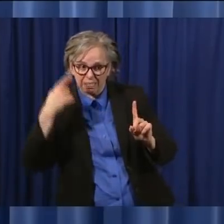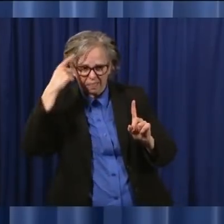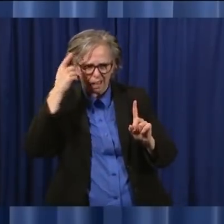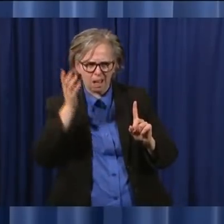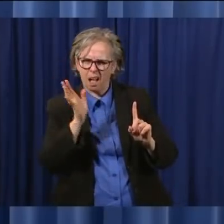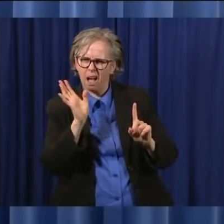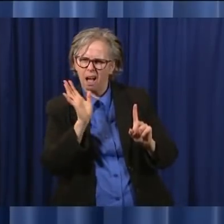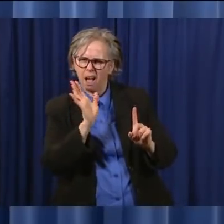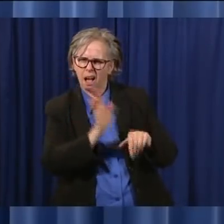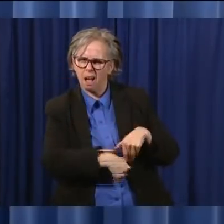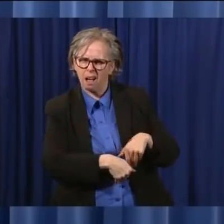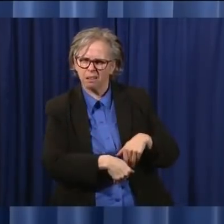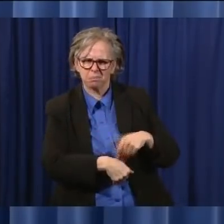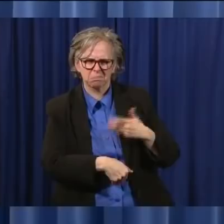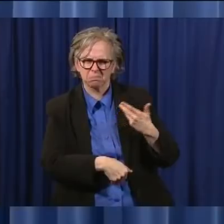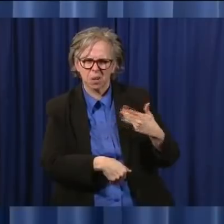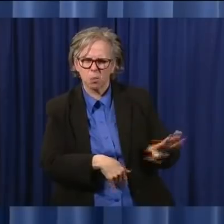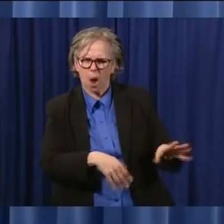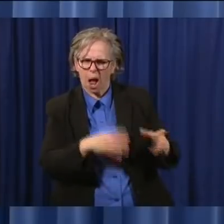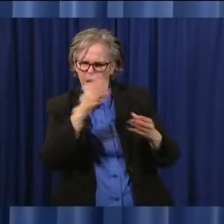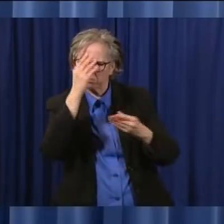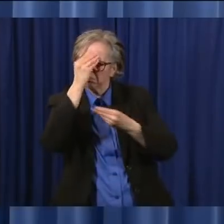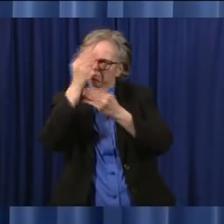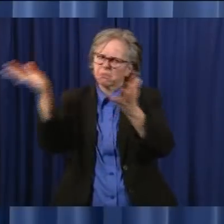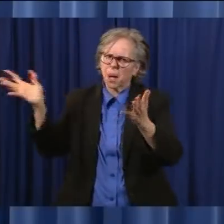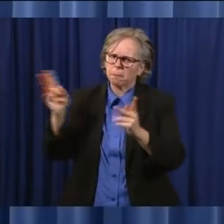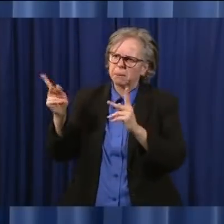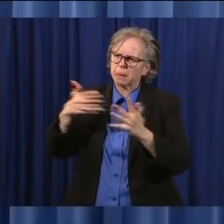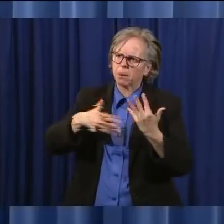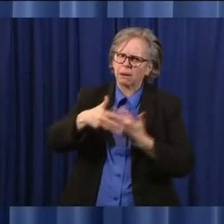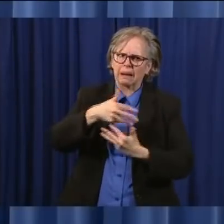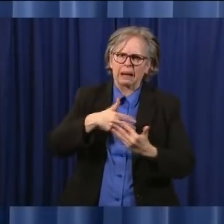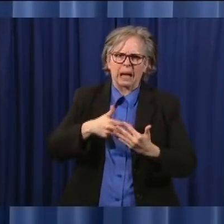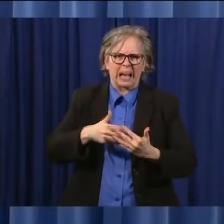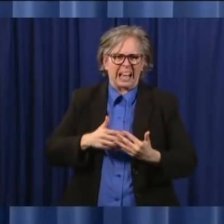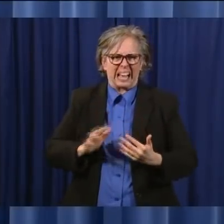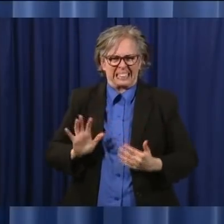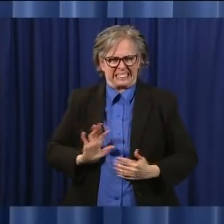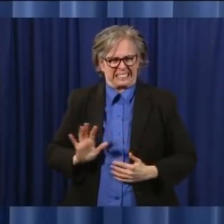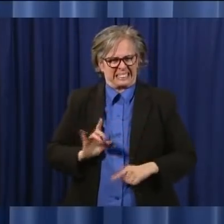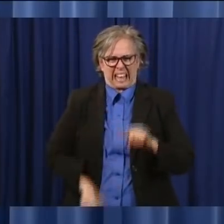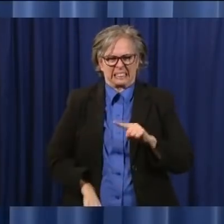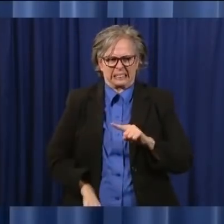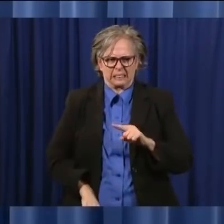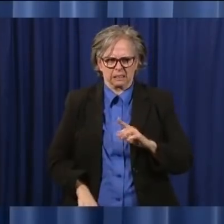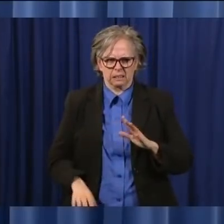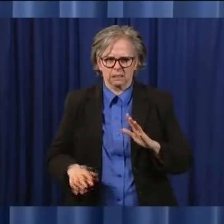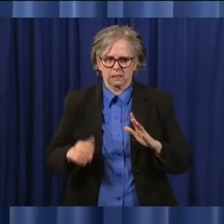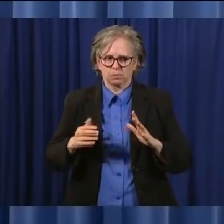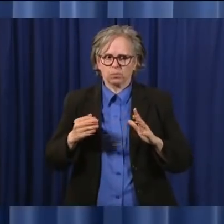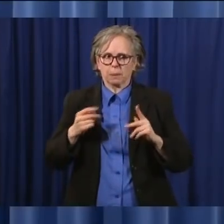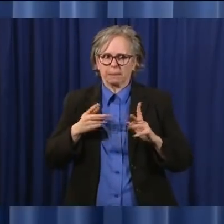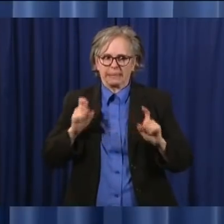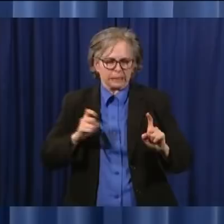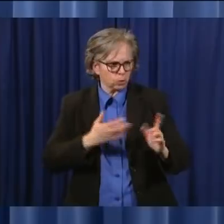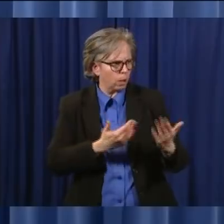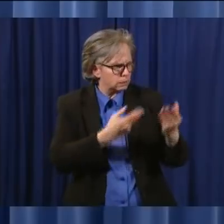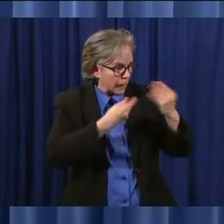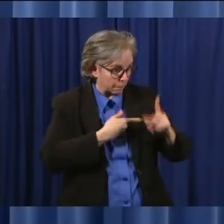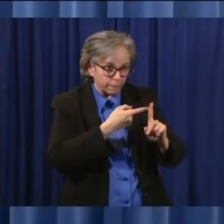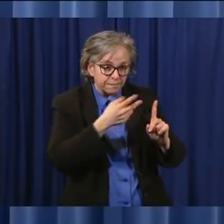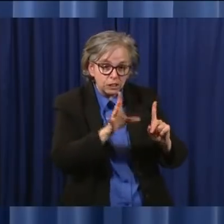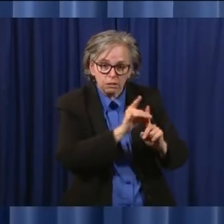to inform people who they have come in contact with and to try to help them. And that's all really it is. But it's